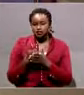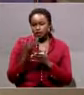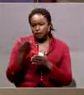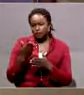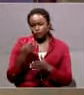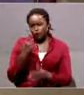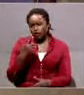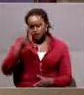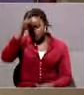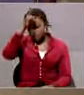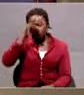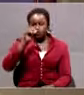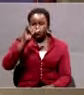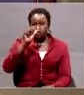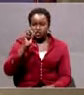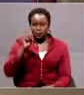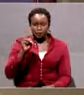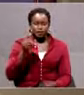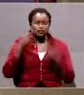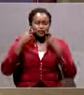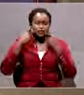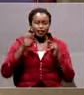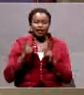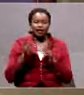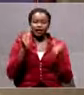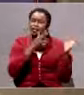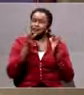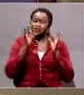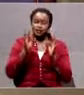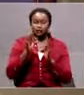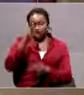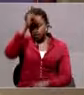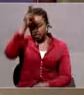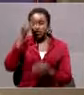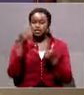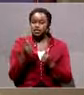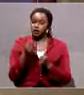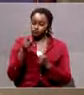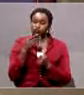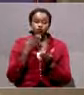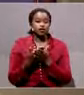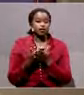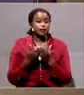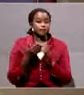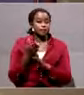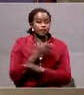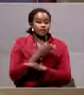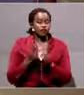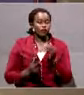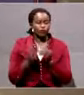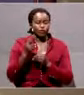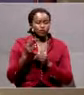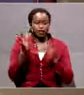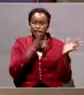was declared a climate smart village, and according to researchers, the concept is coming out. Before the launch of the climate smart technologies,